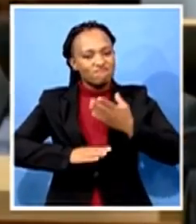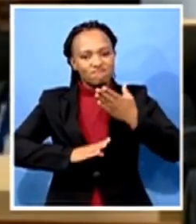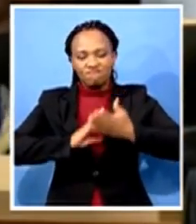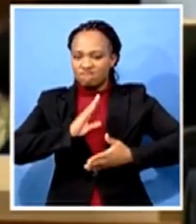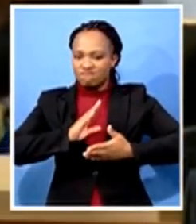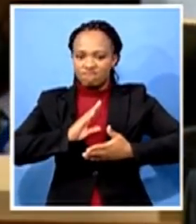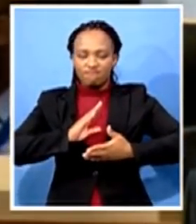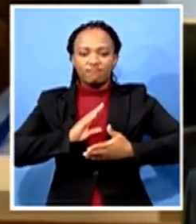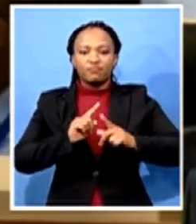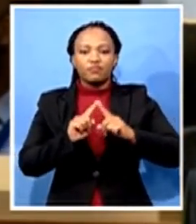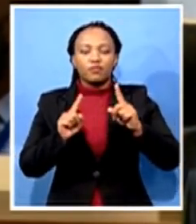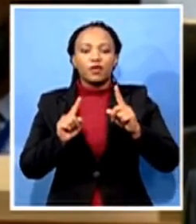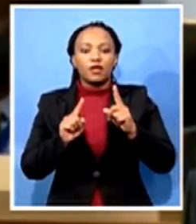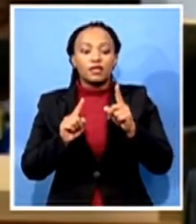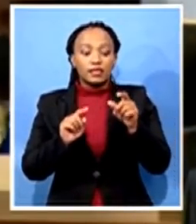the tender should be